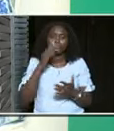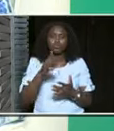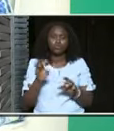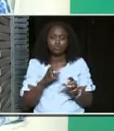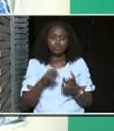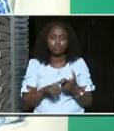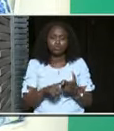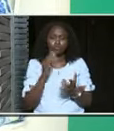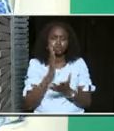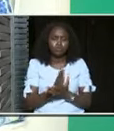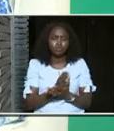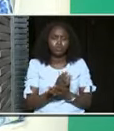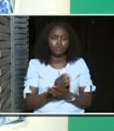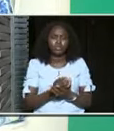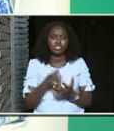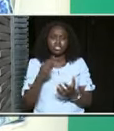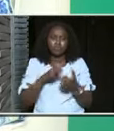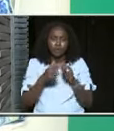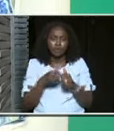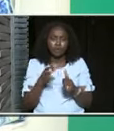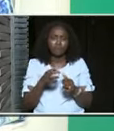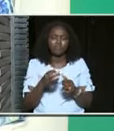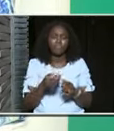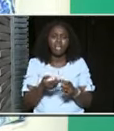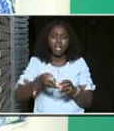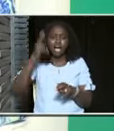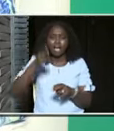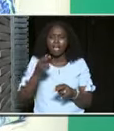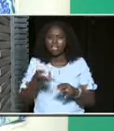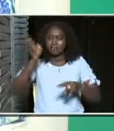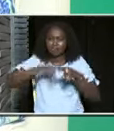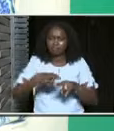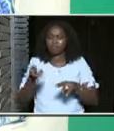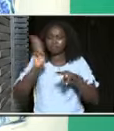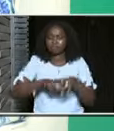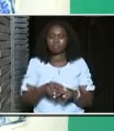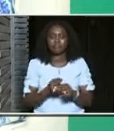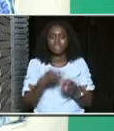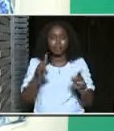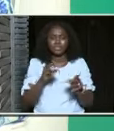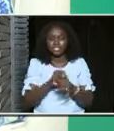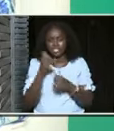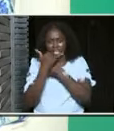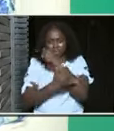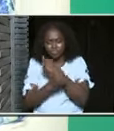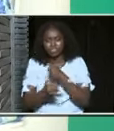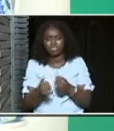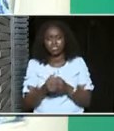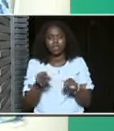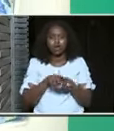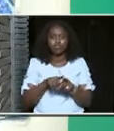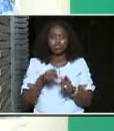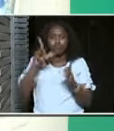everyday hyperinflation, which we see in the country? Because low-income earners, especially civil servants, are paying a